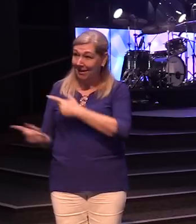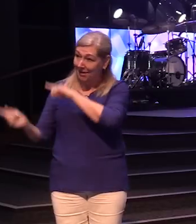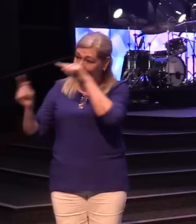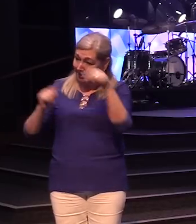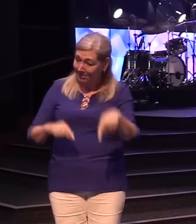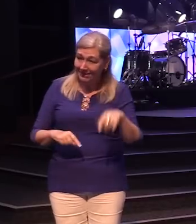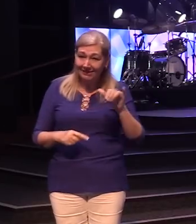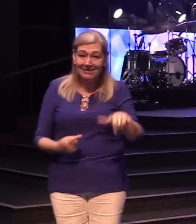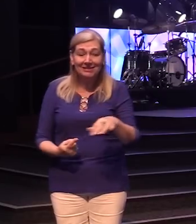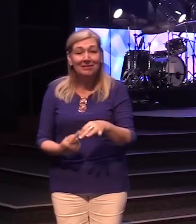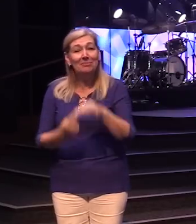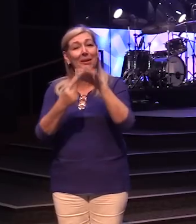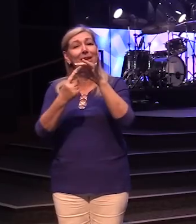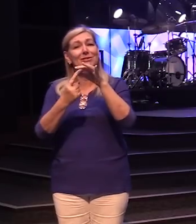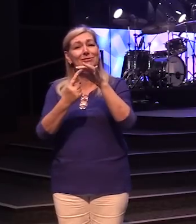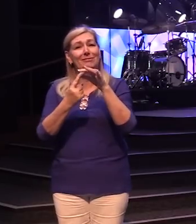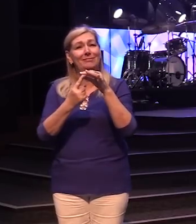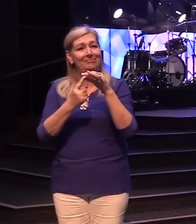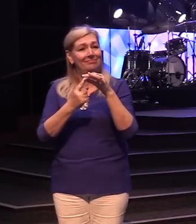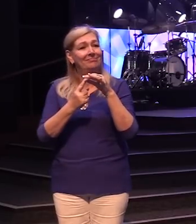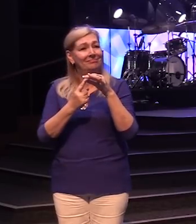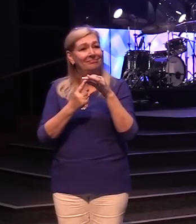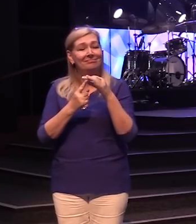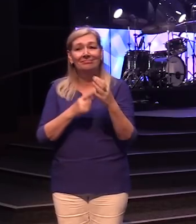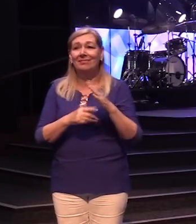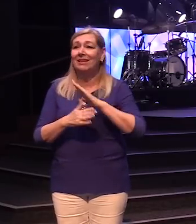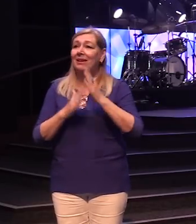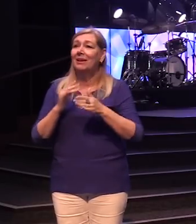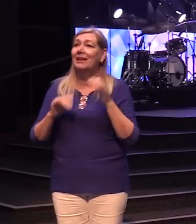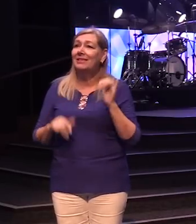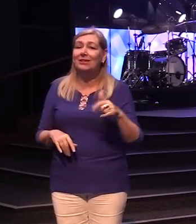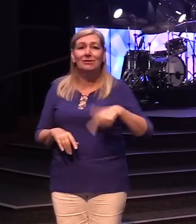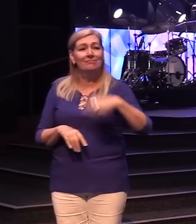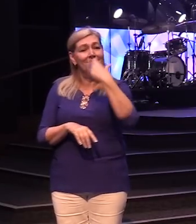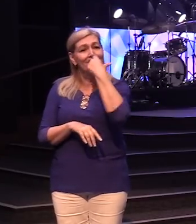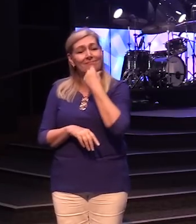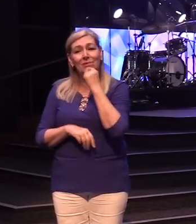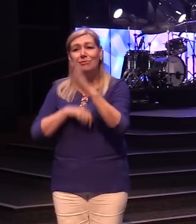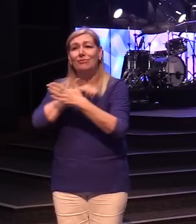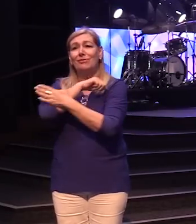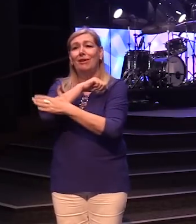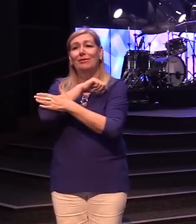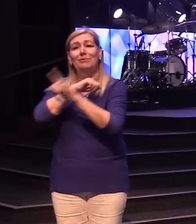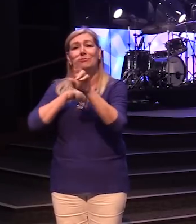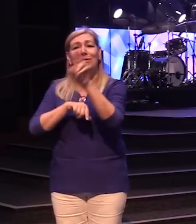on this matter of God and country, and I'm proud to be here.